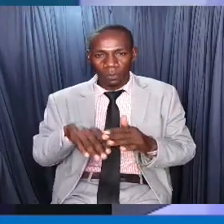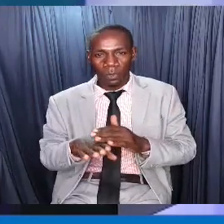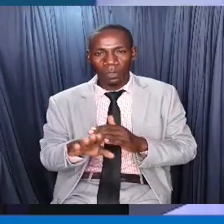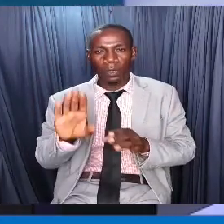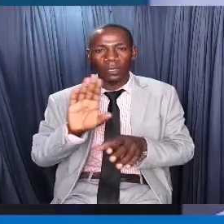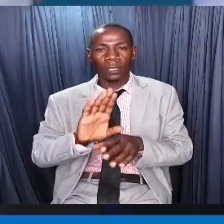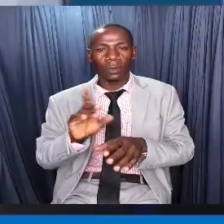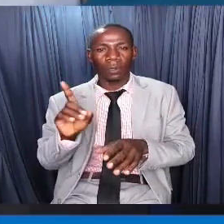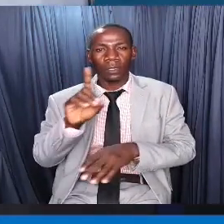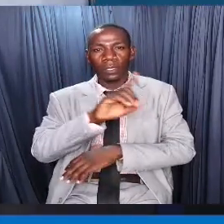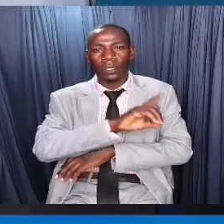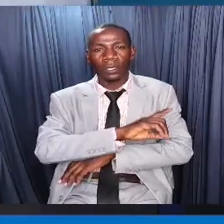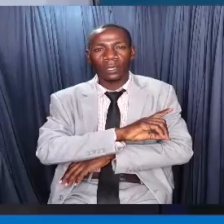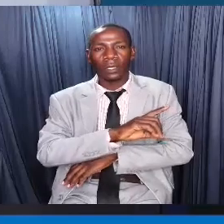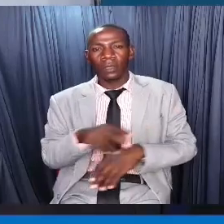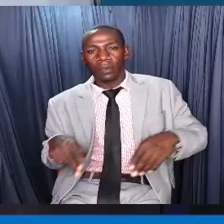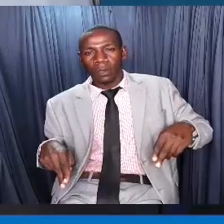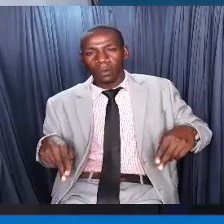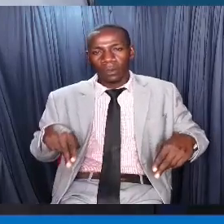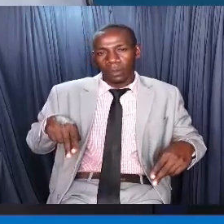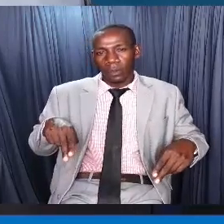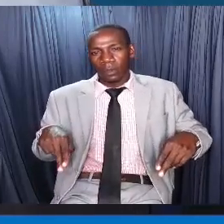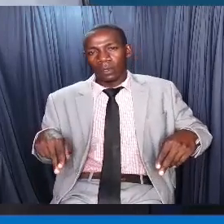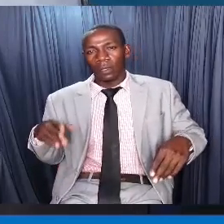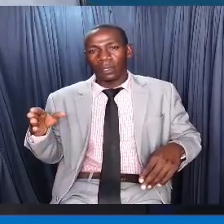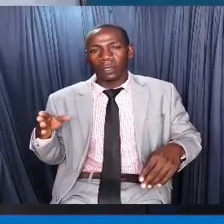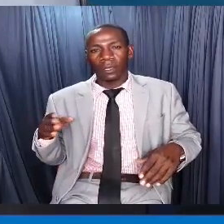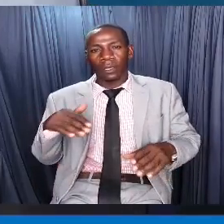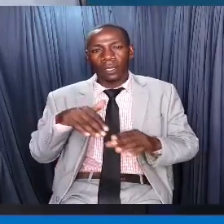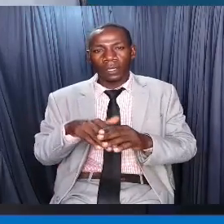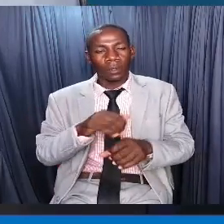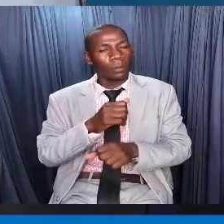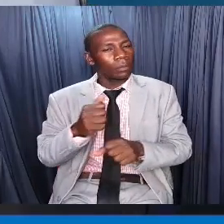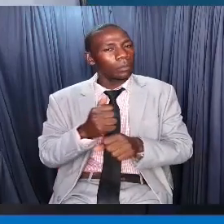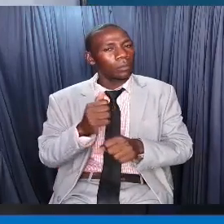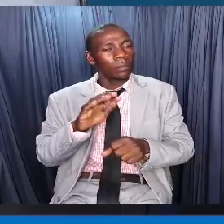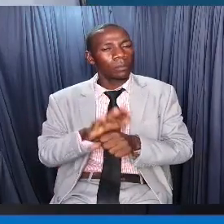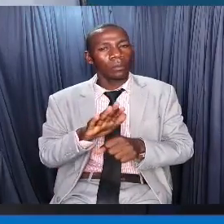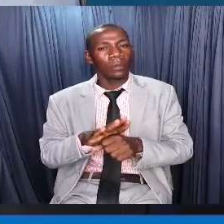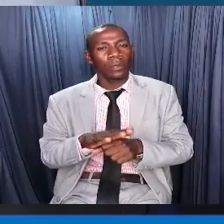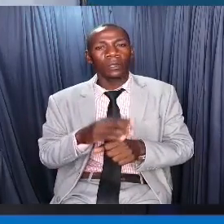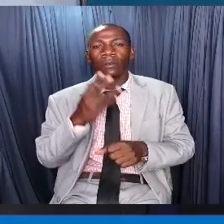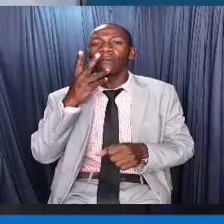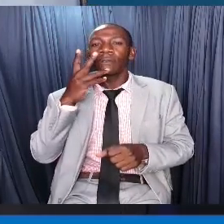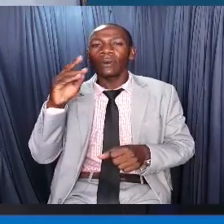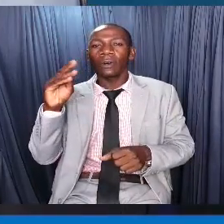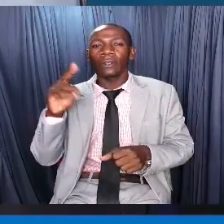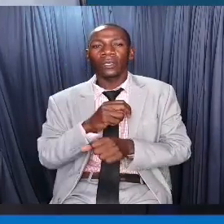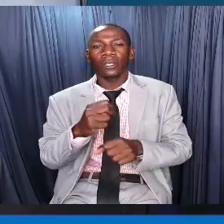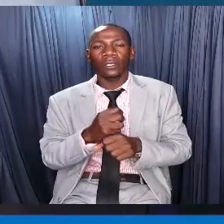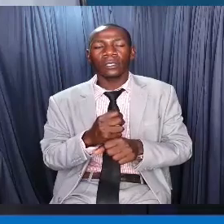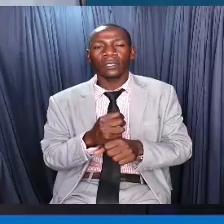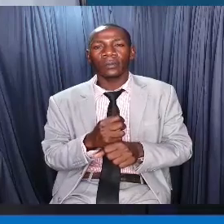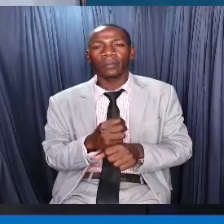moja. Have got to church one day. Na mna kiwete. And there was a crippled person. Alikuwa humo miaka. He was there for years. Karibu 40. For almost 40